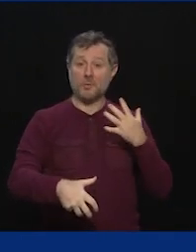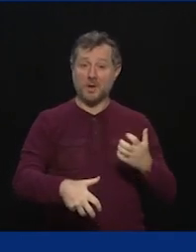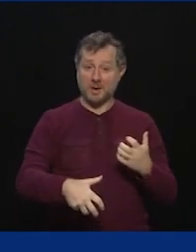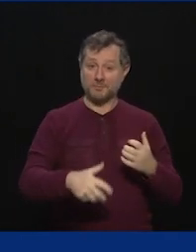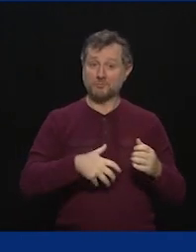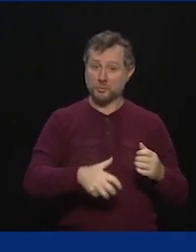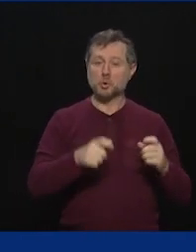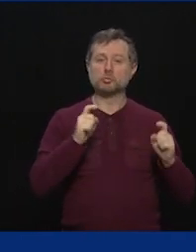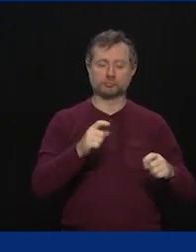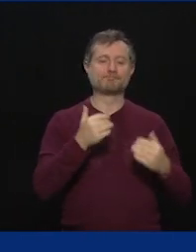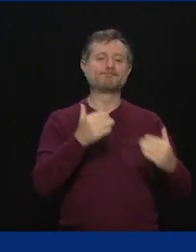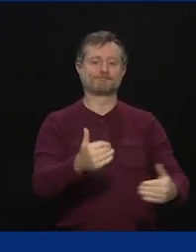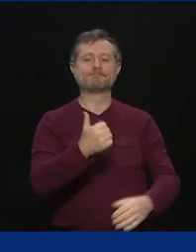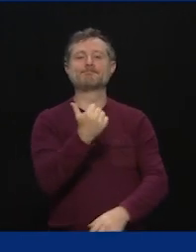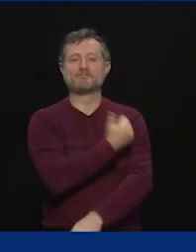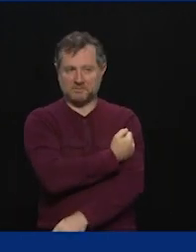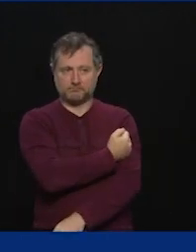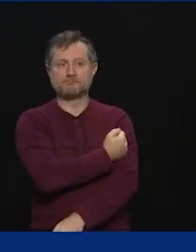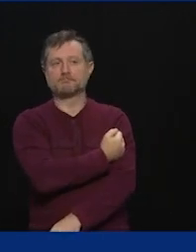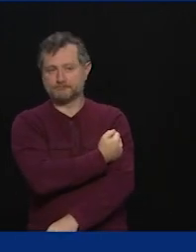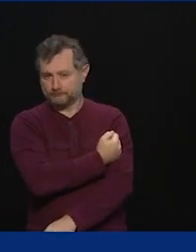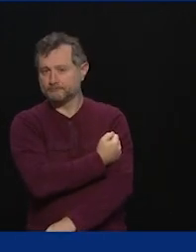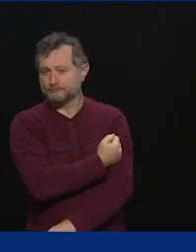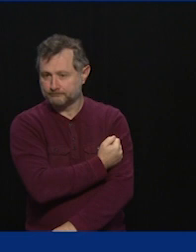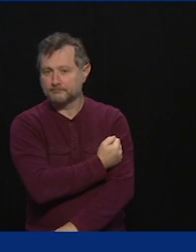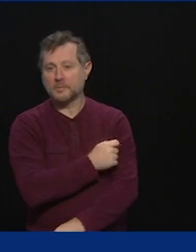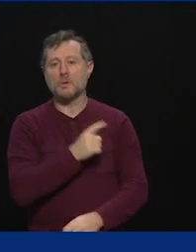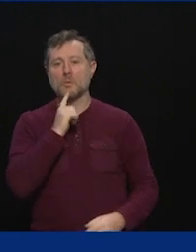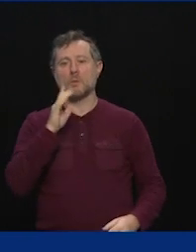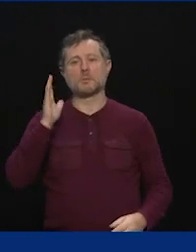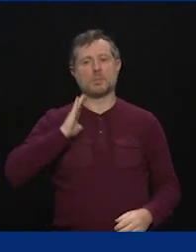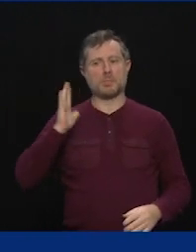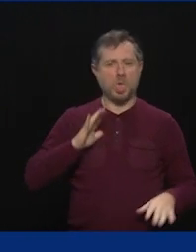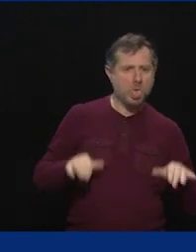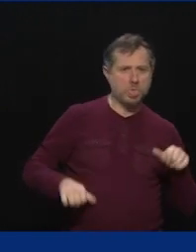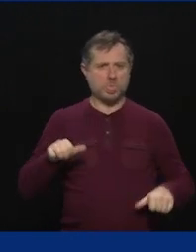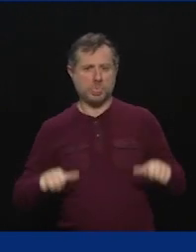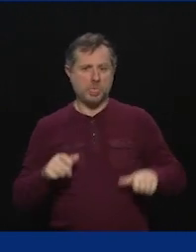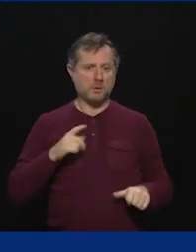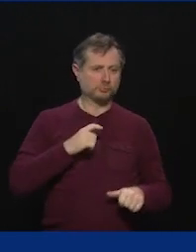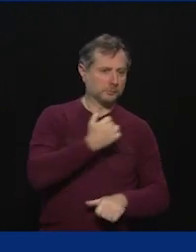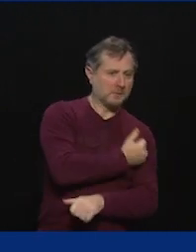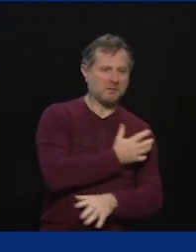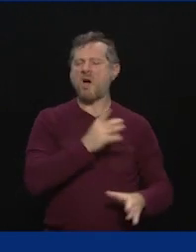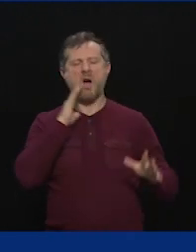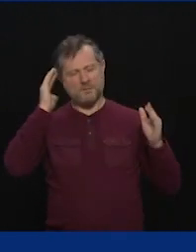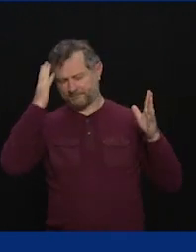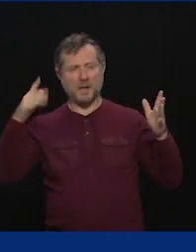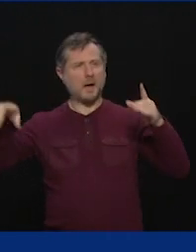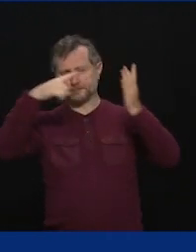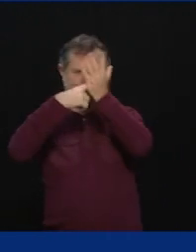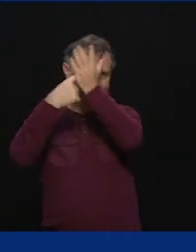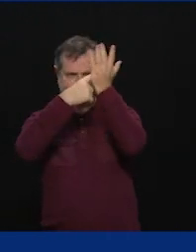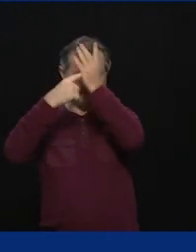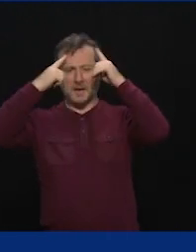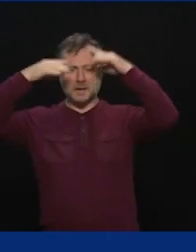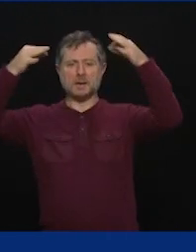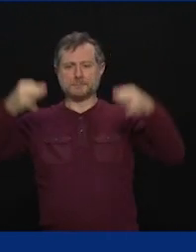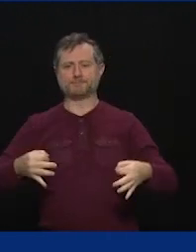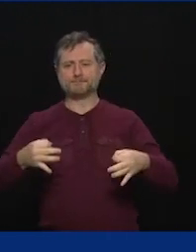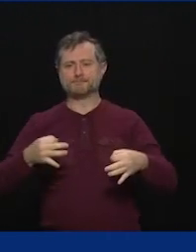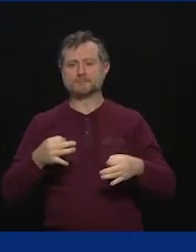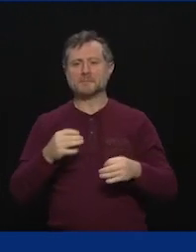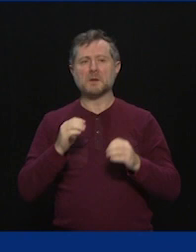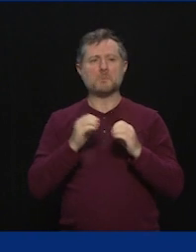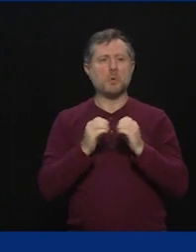was, again, one of those questions early on, but this seems to be settled that it builds antibodies that might protect their babies